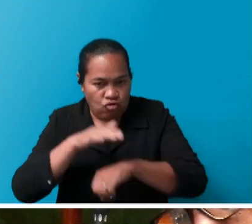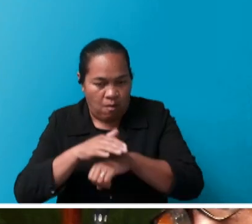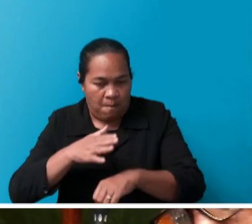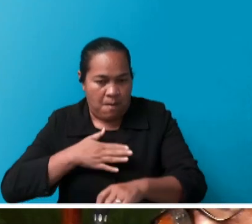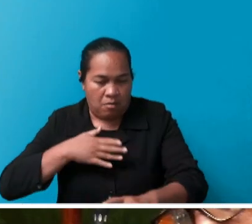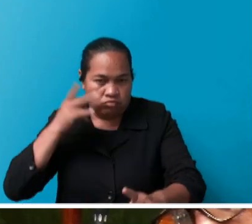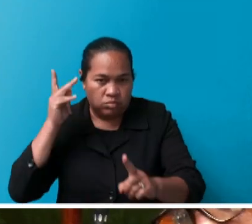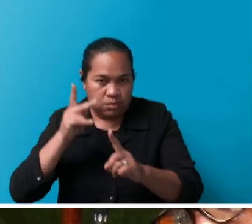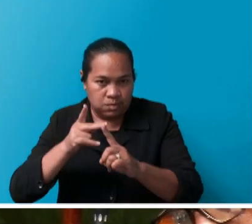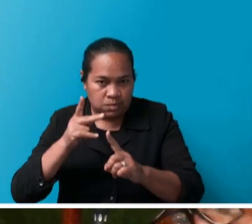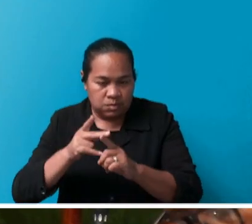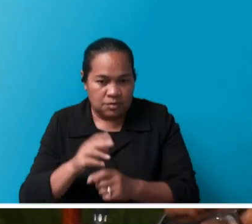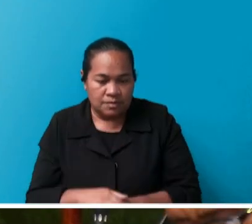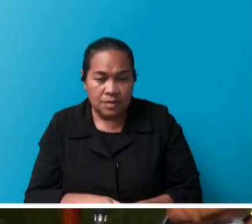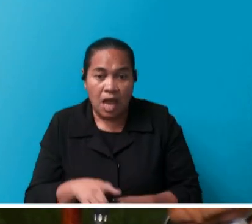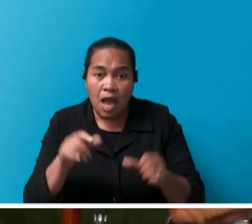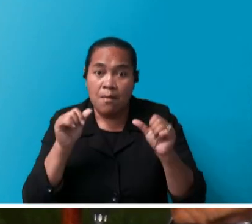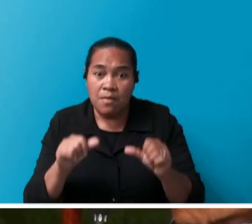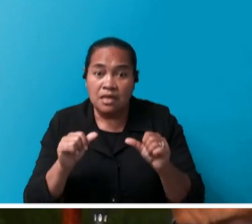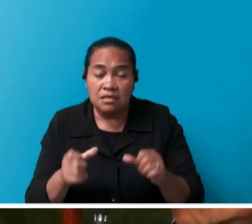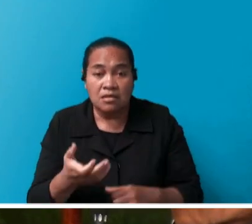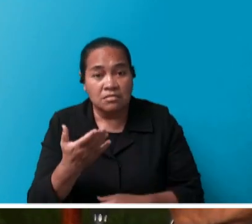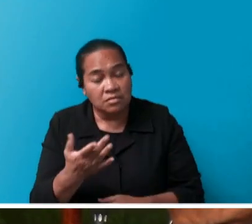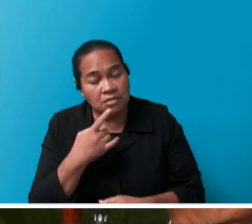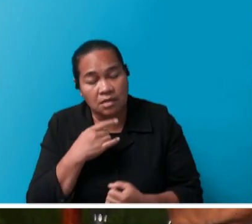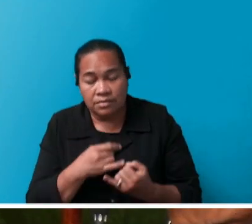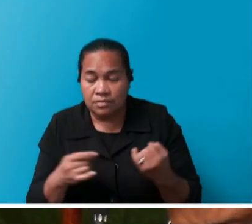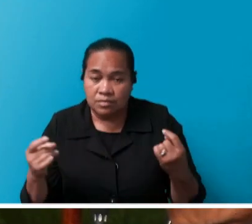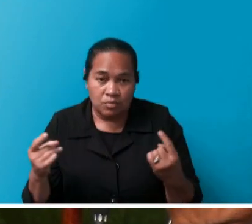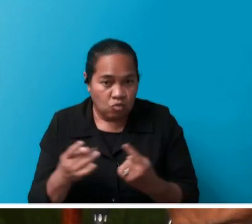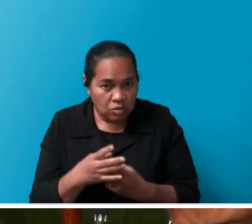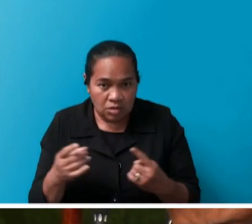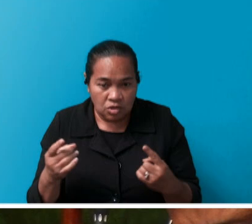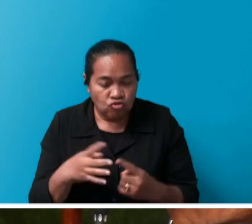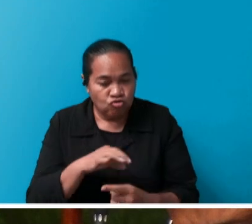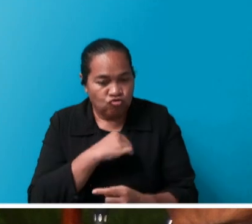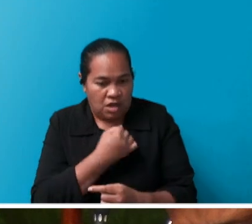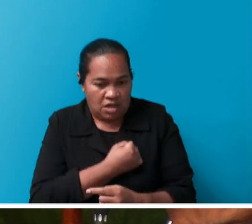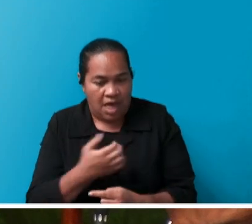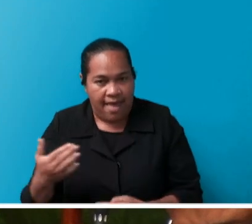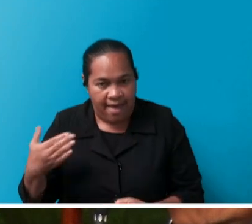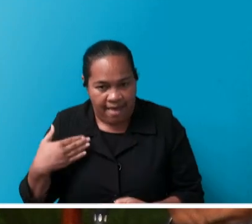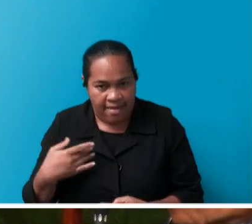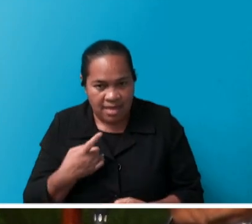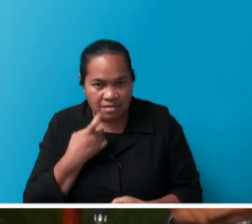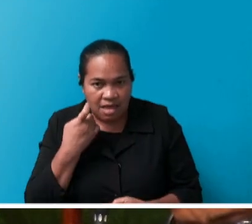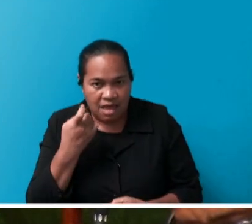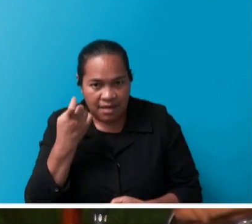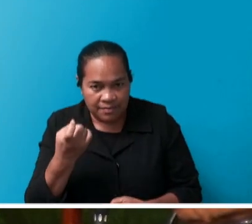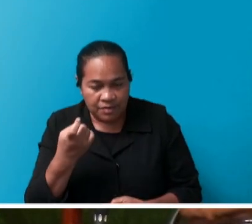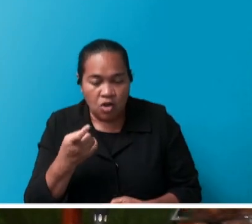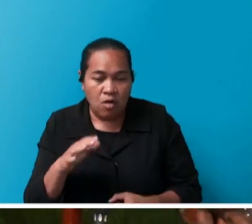His Excellency has underscored the importance of strengthening our healthcare system, ensuring